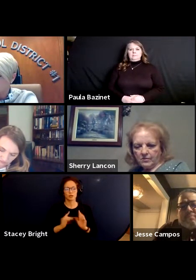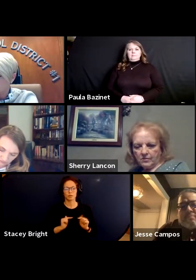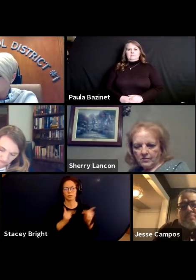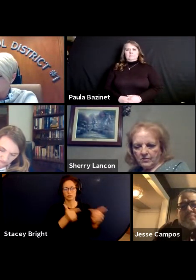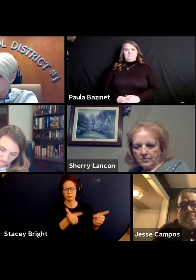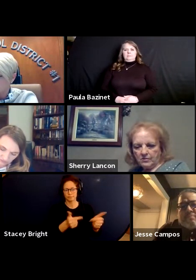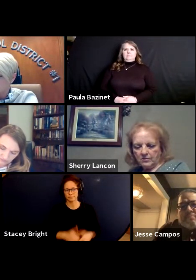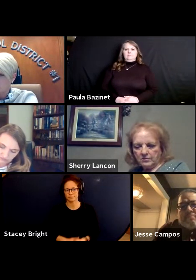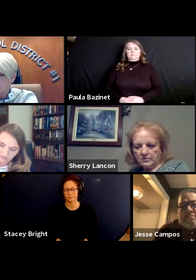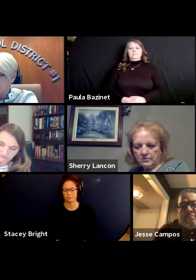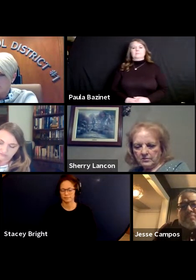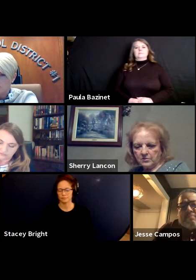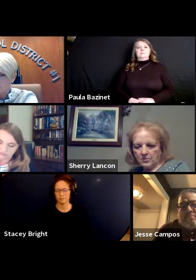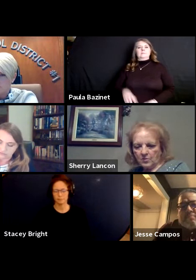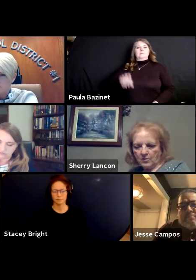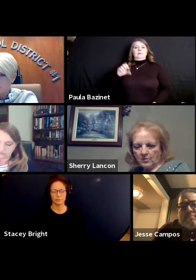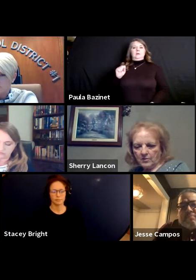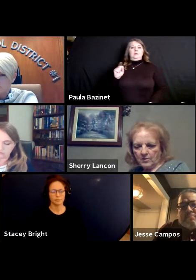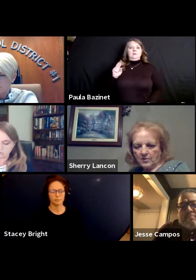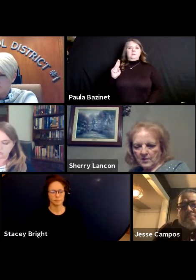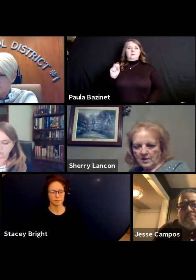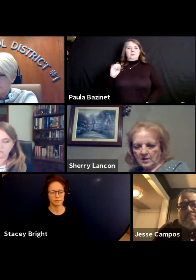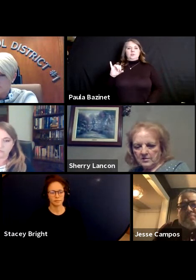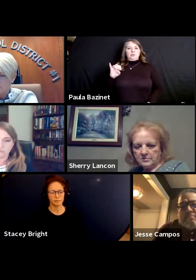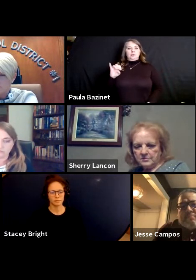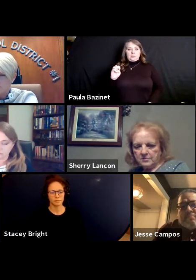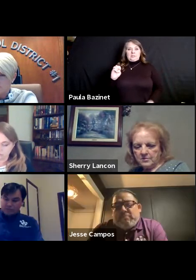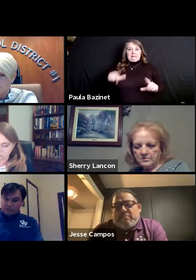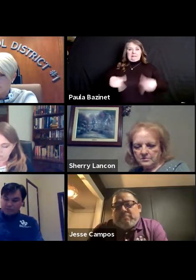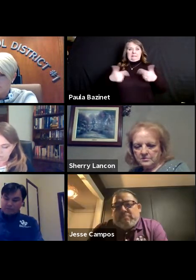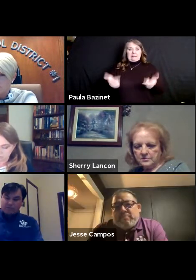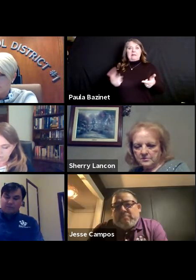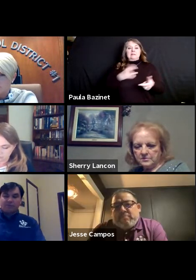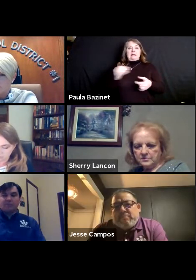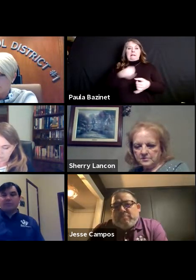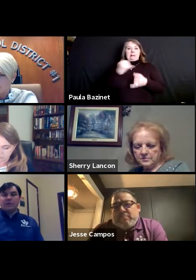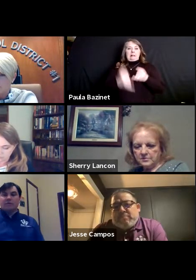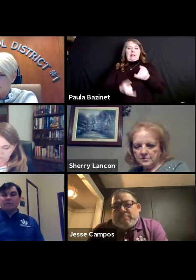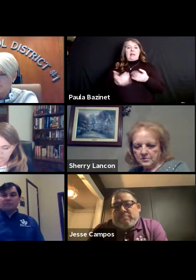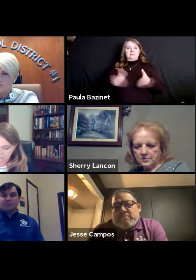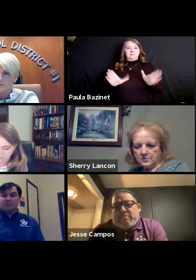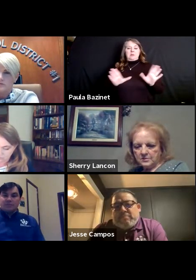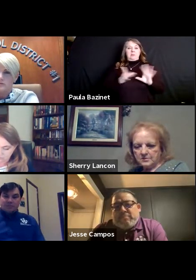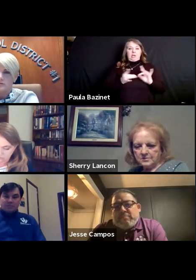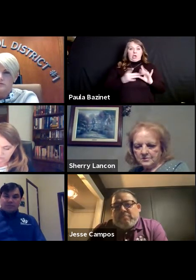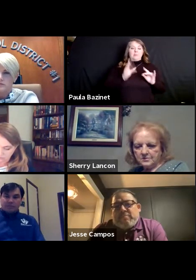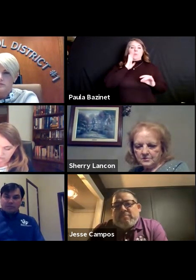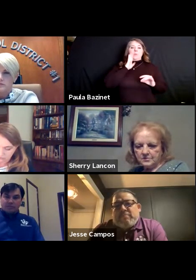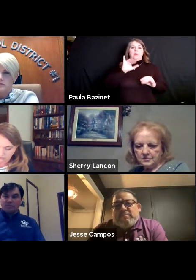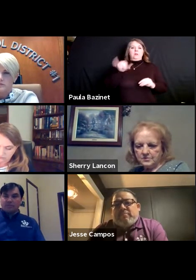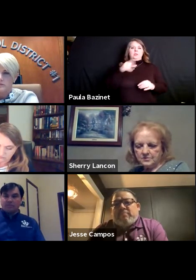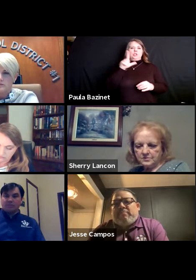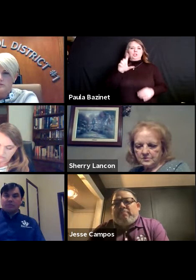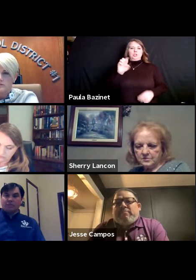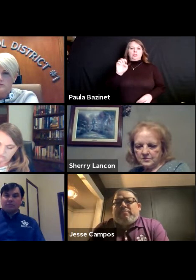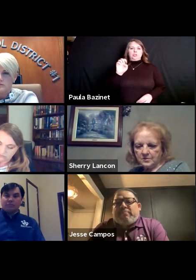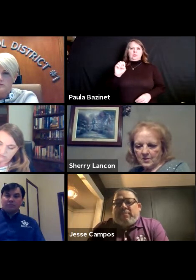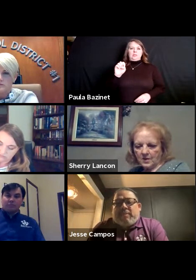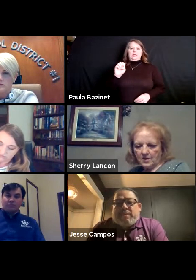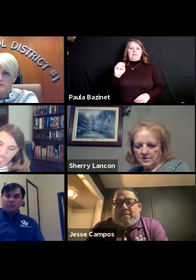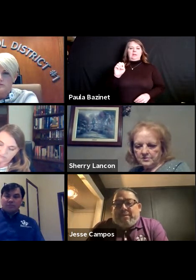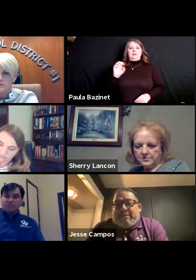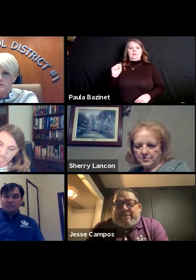Susie, you're up next, and our last public comment will be Julie. Susie,